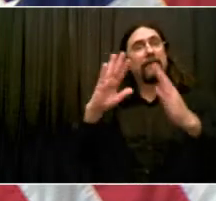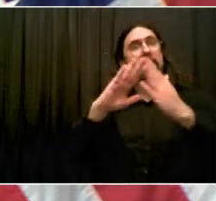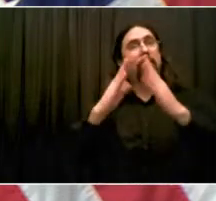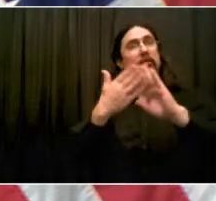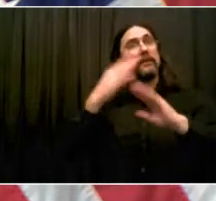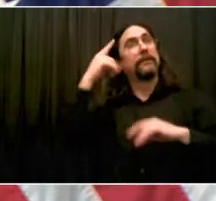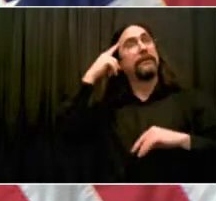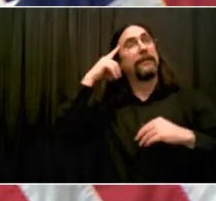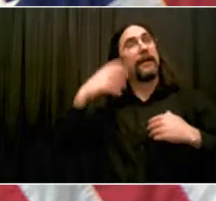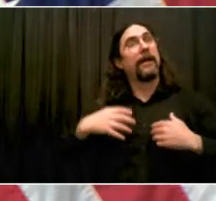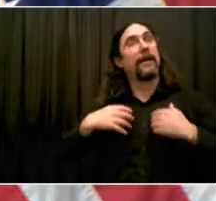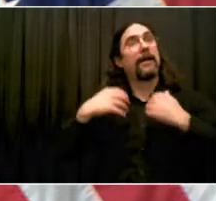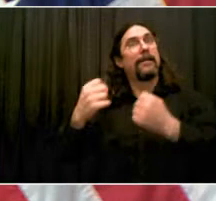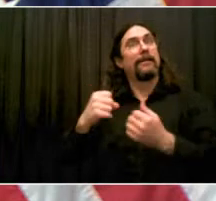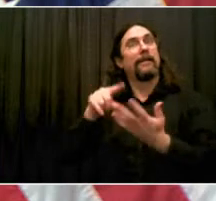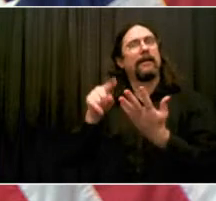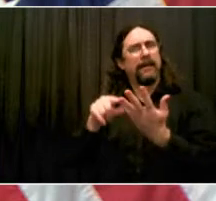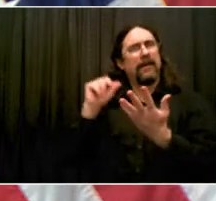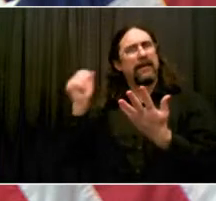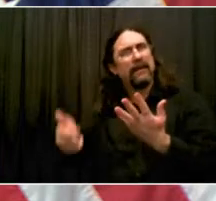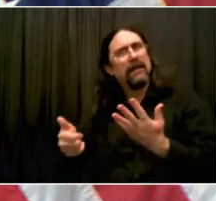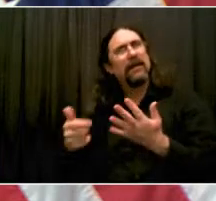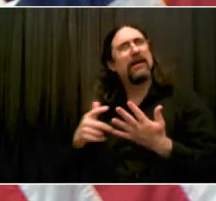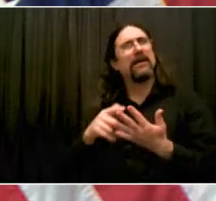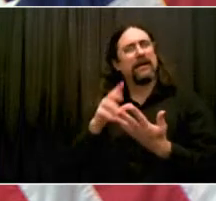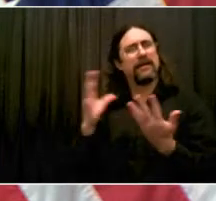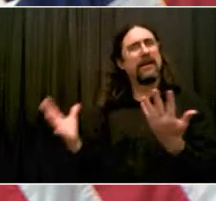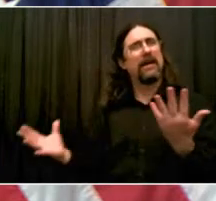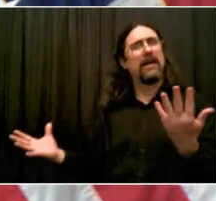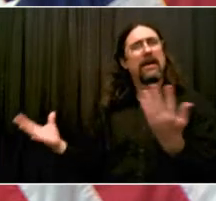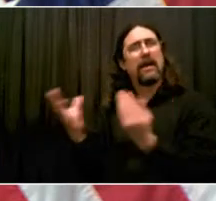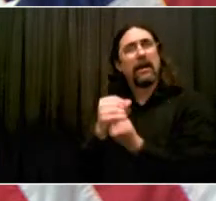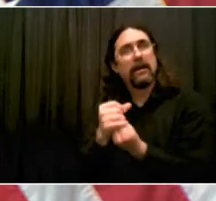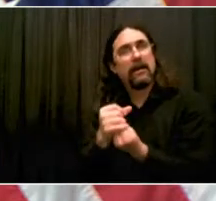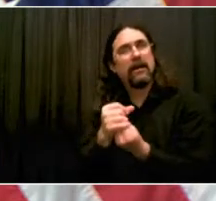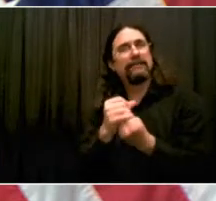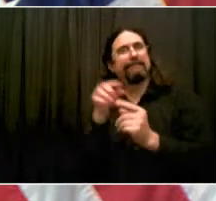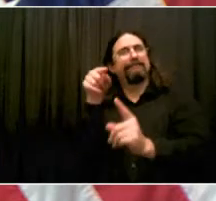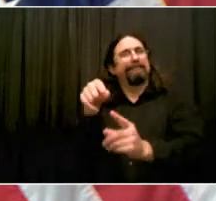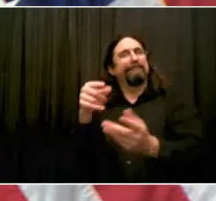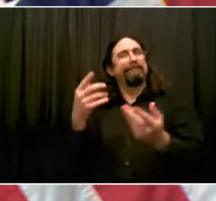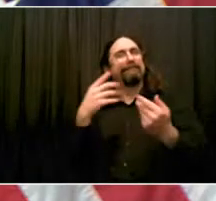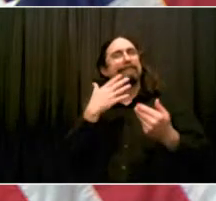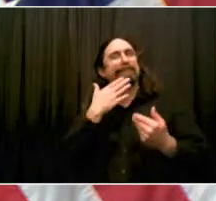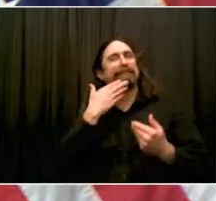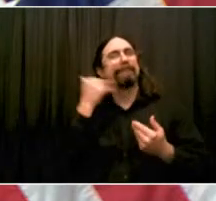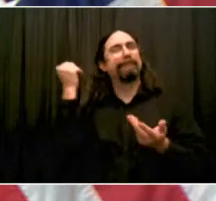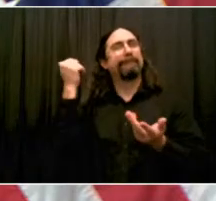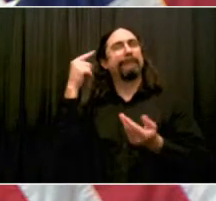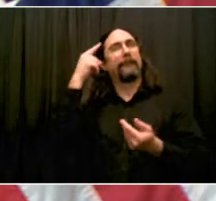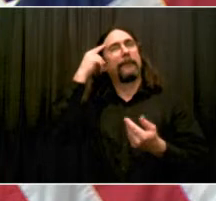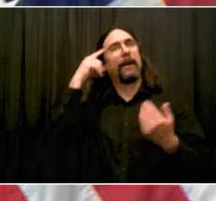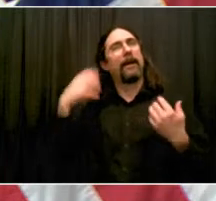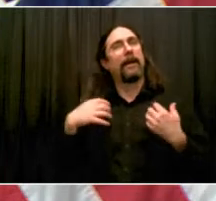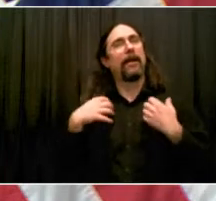part of all of our lives, and so mental health support should be part of our lives